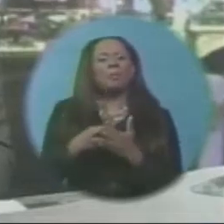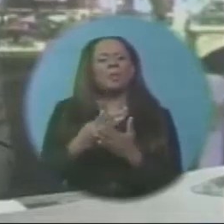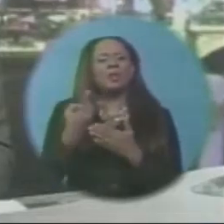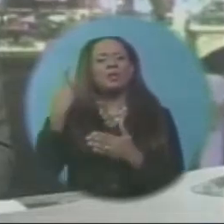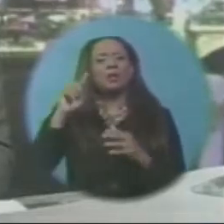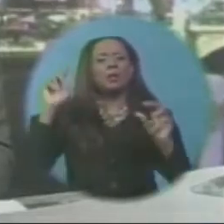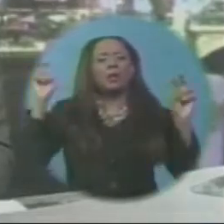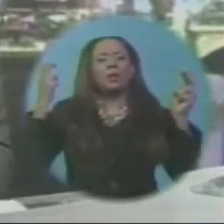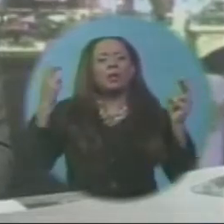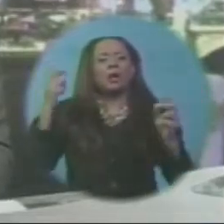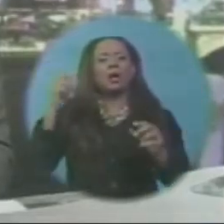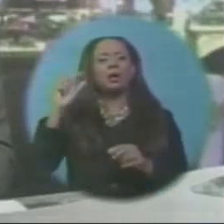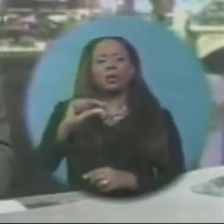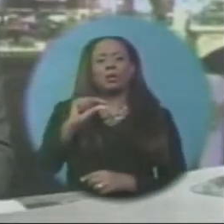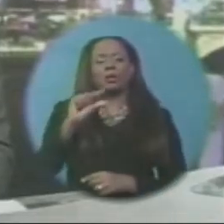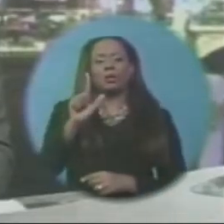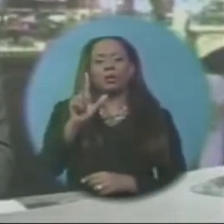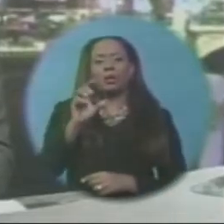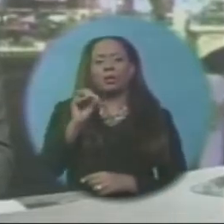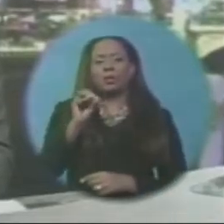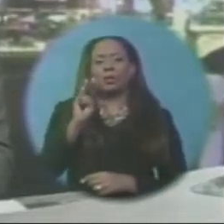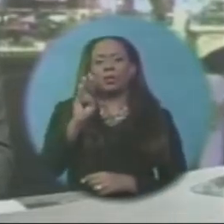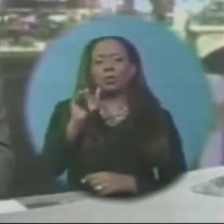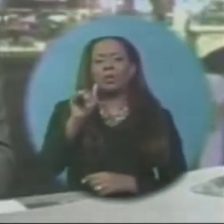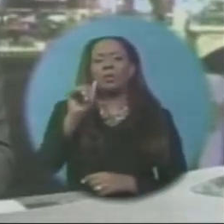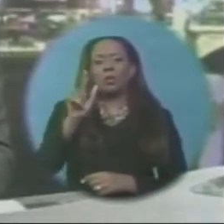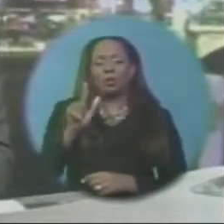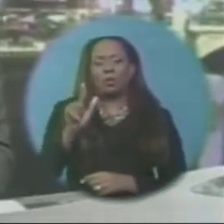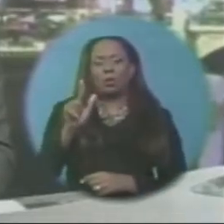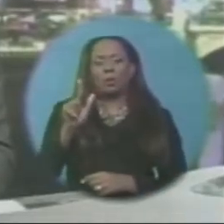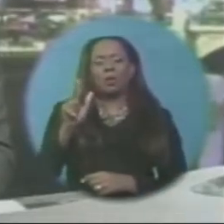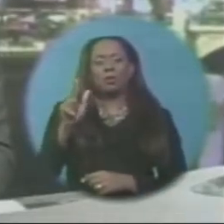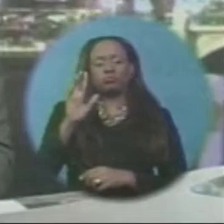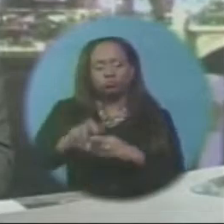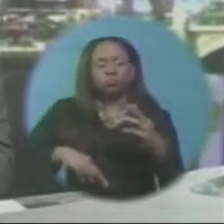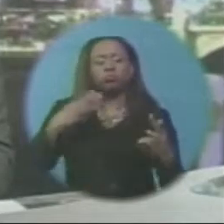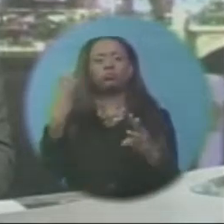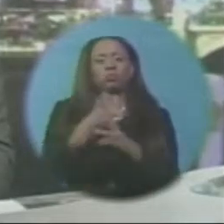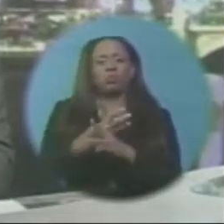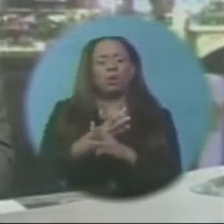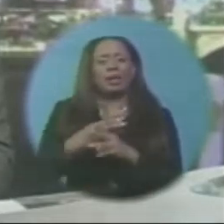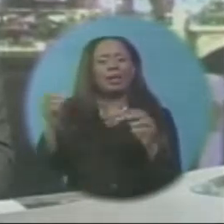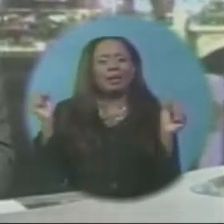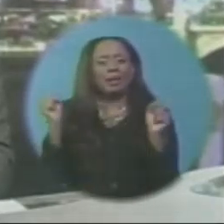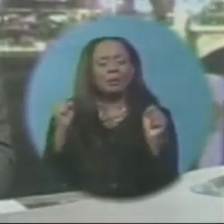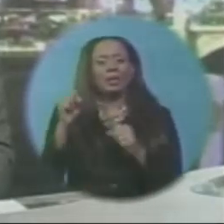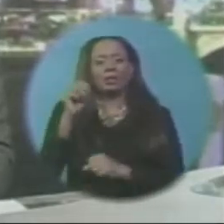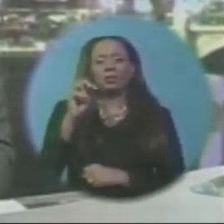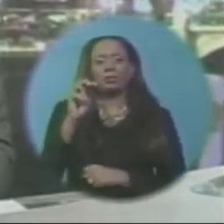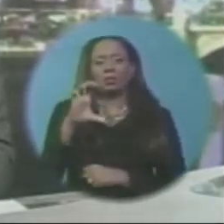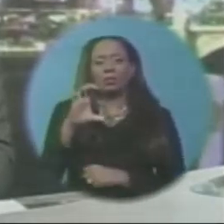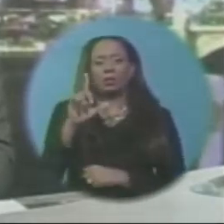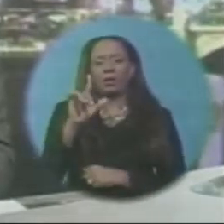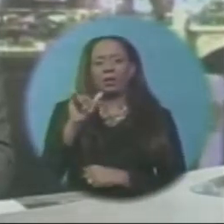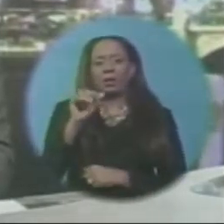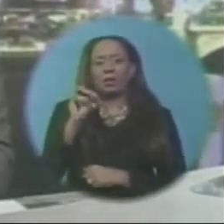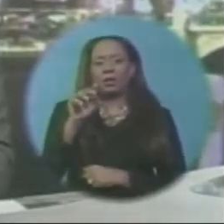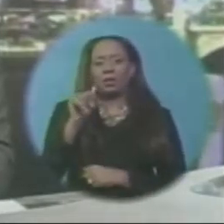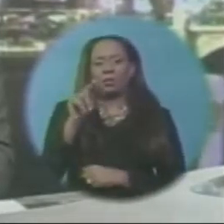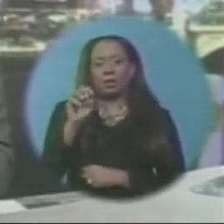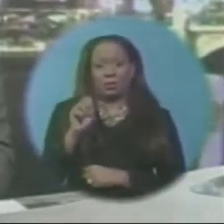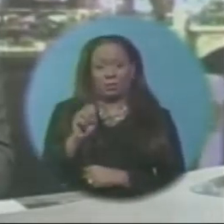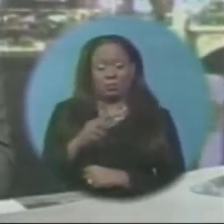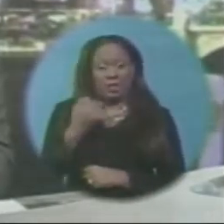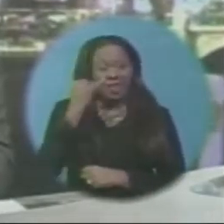Community Climate Control Center to carry out a number of projects. Now, if successful, the BWA will be given $27